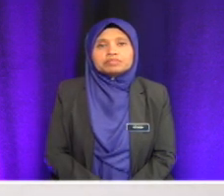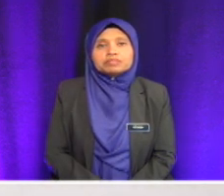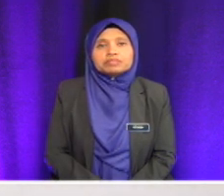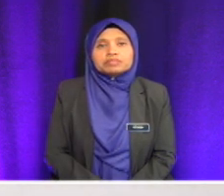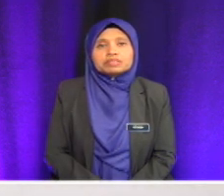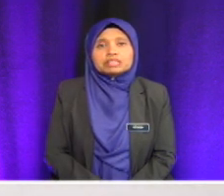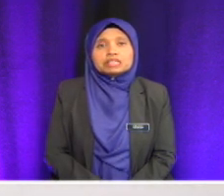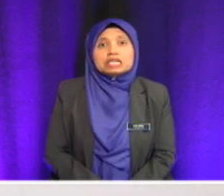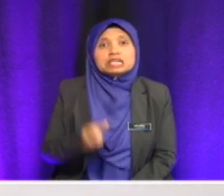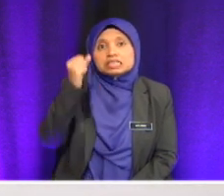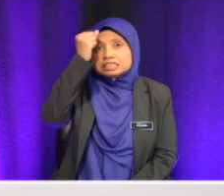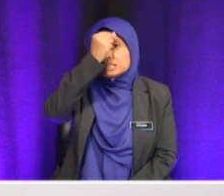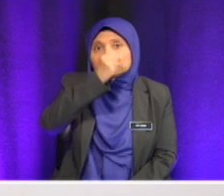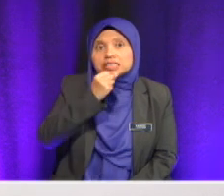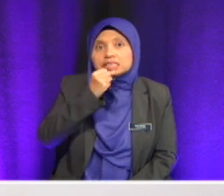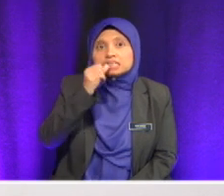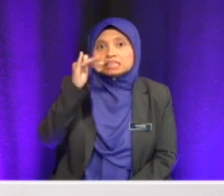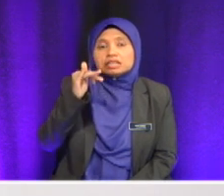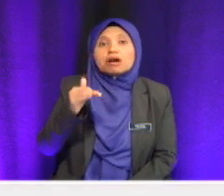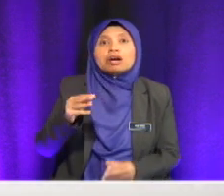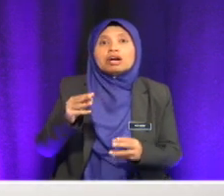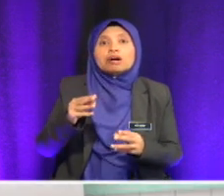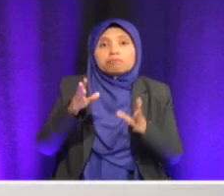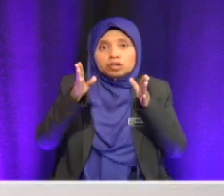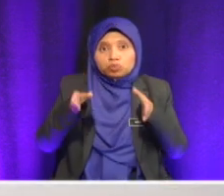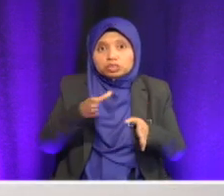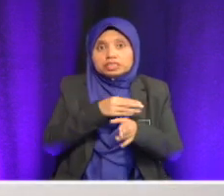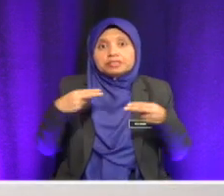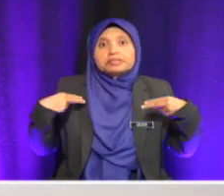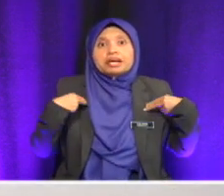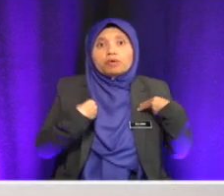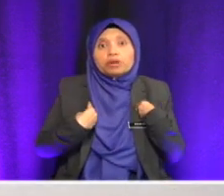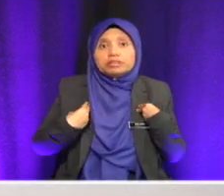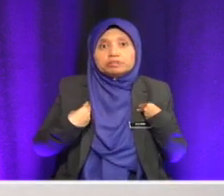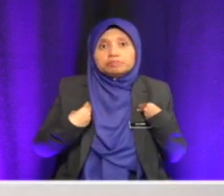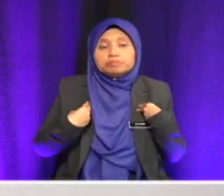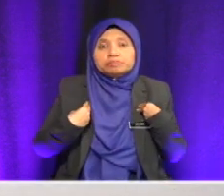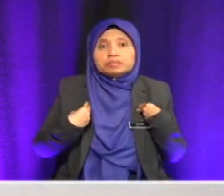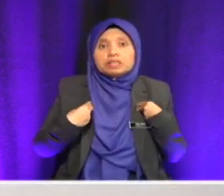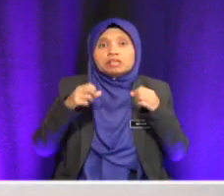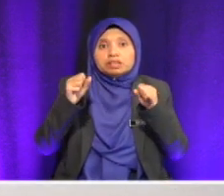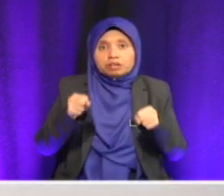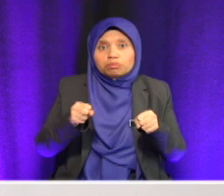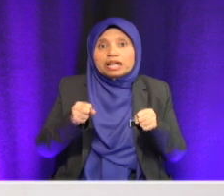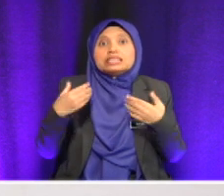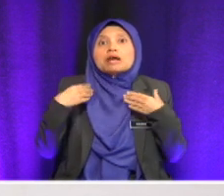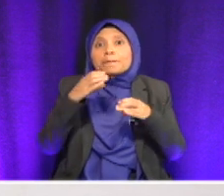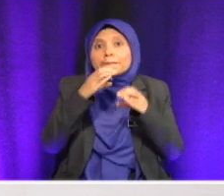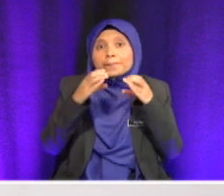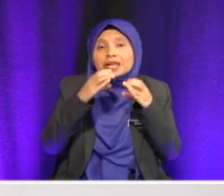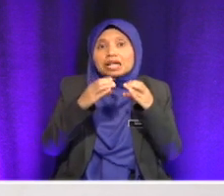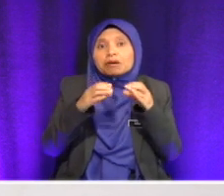The characteristic that make human different from animals is humans have our own language system. So we